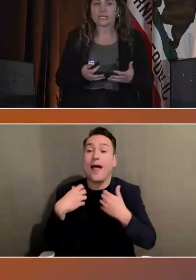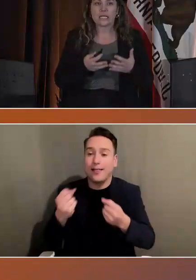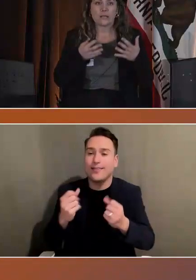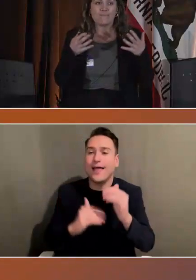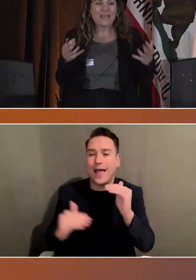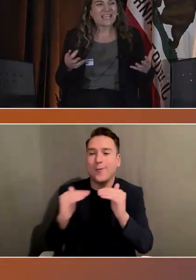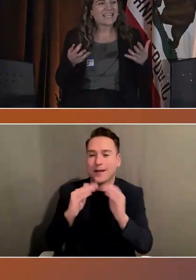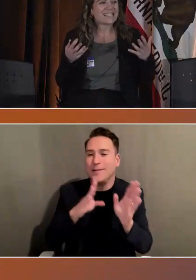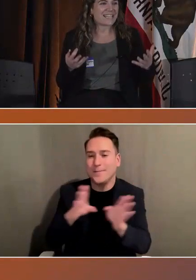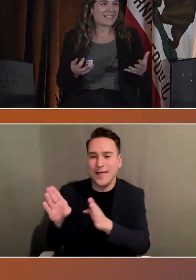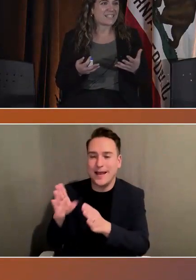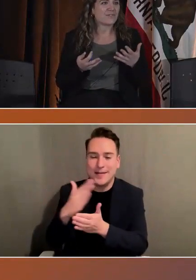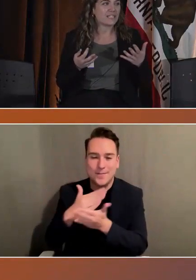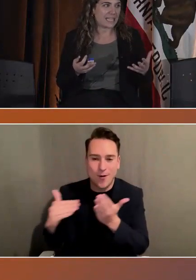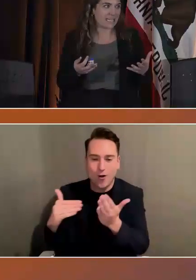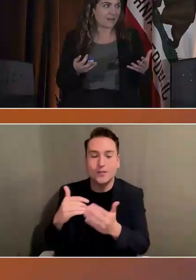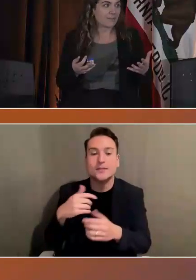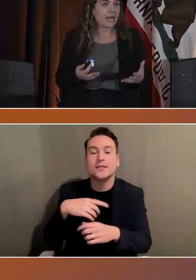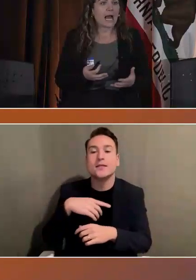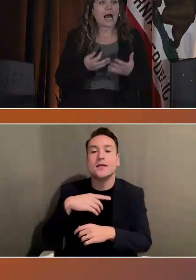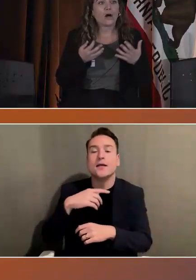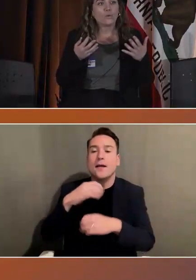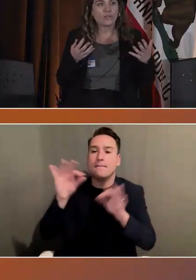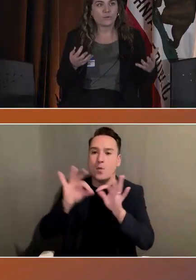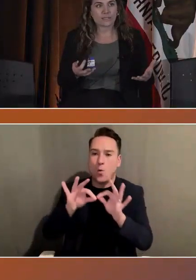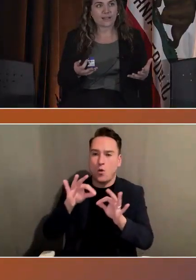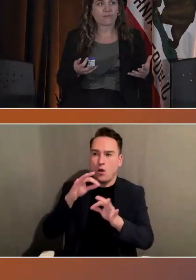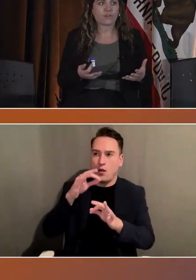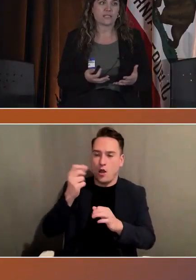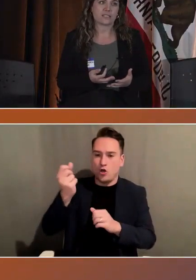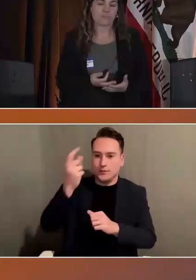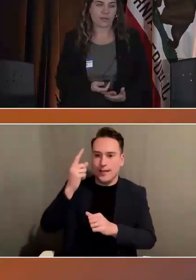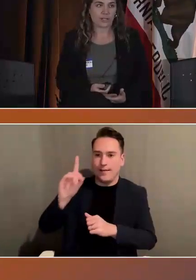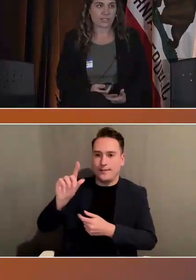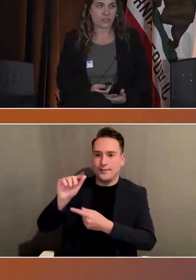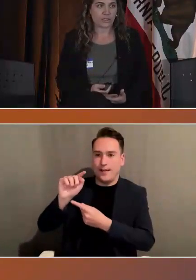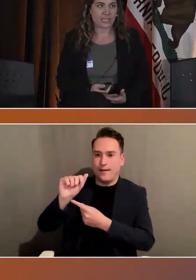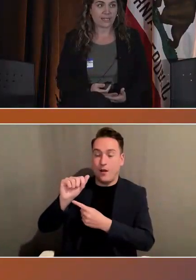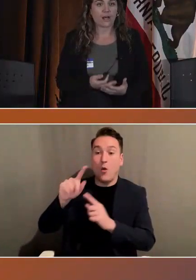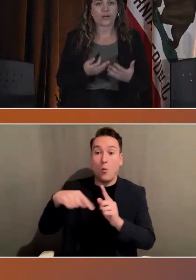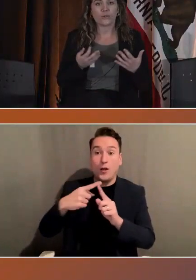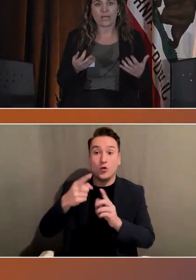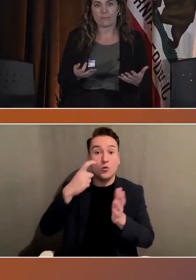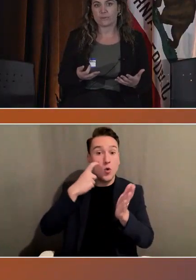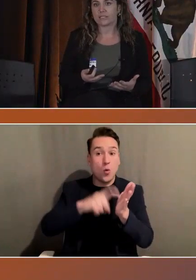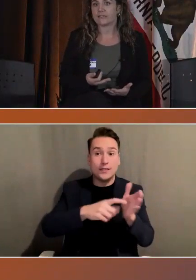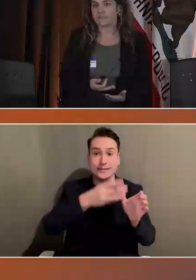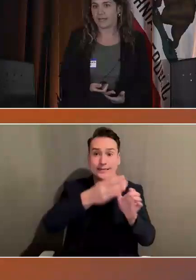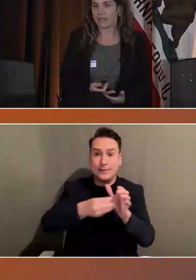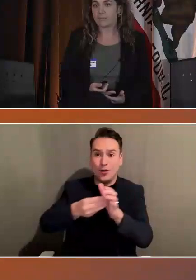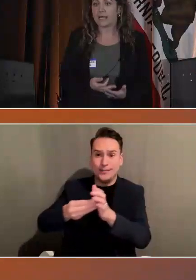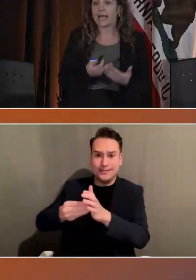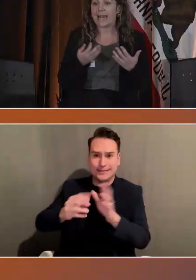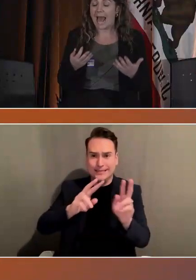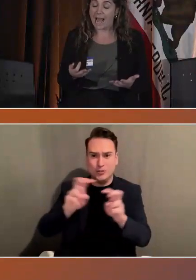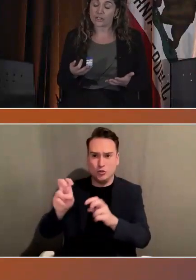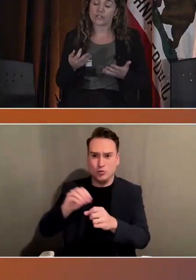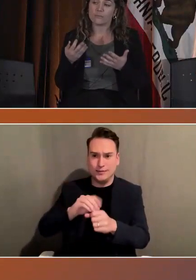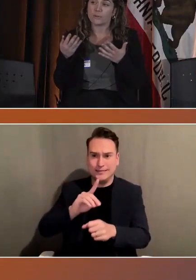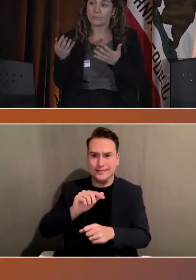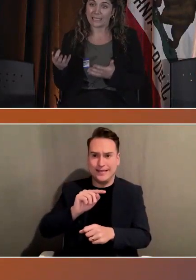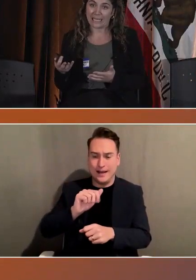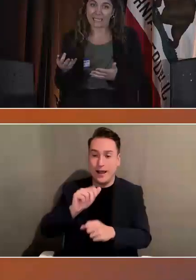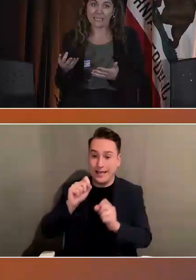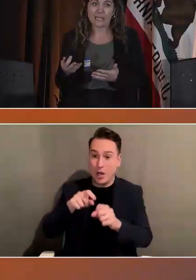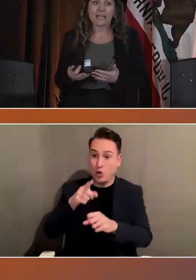around making sense of the data. How, when you discover these disparities in your data, are you able to develop an